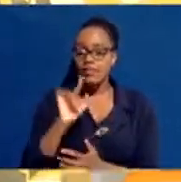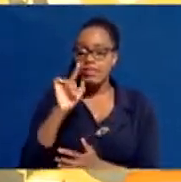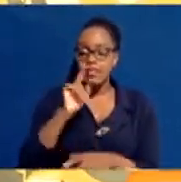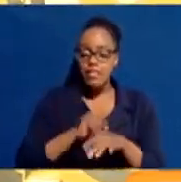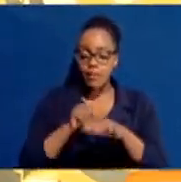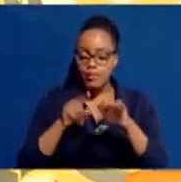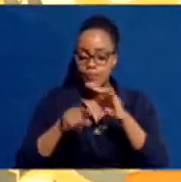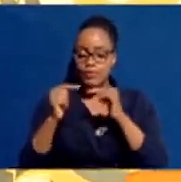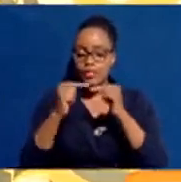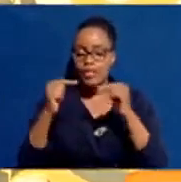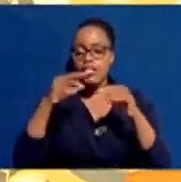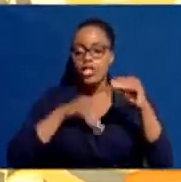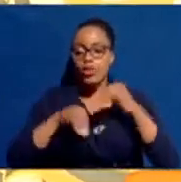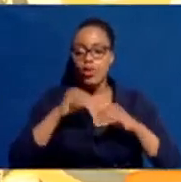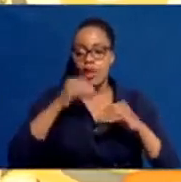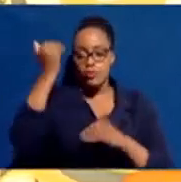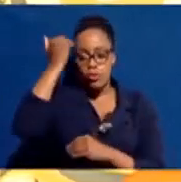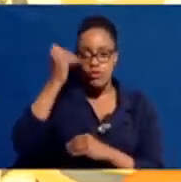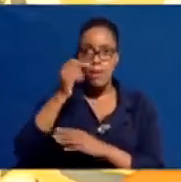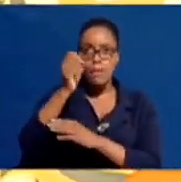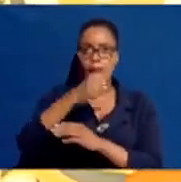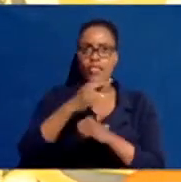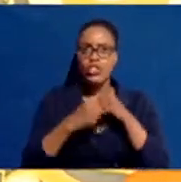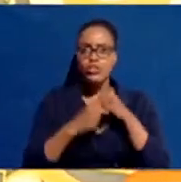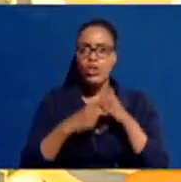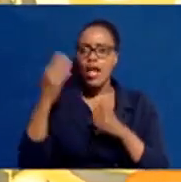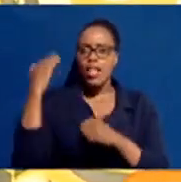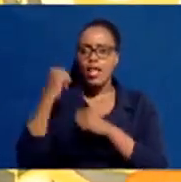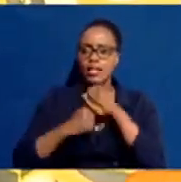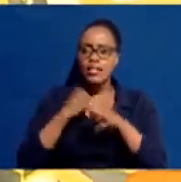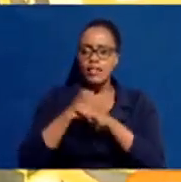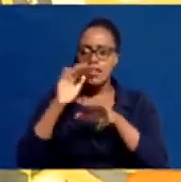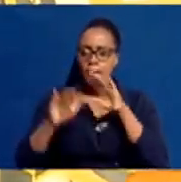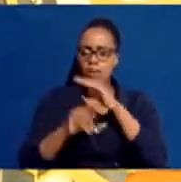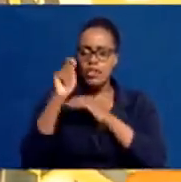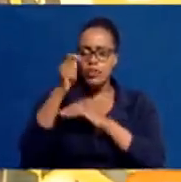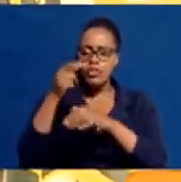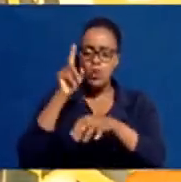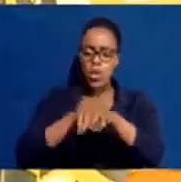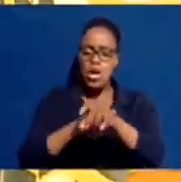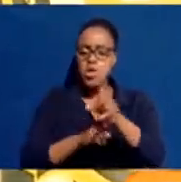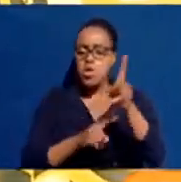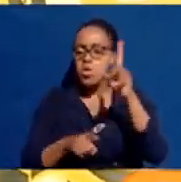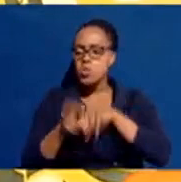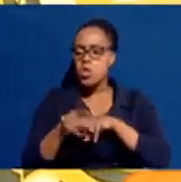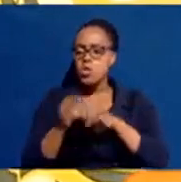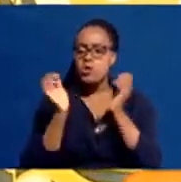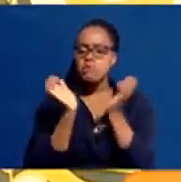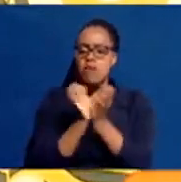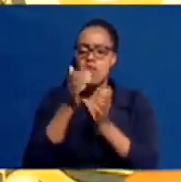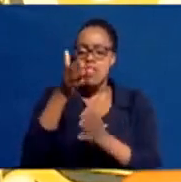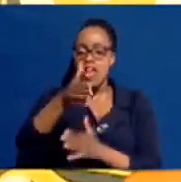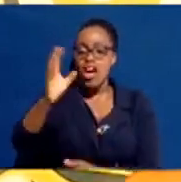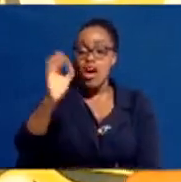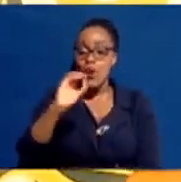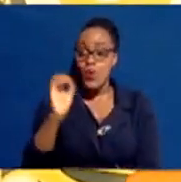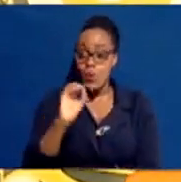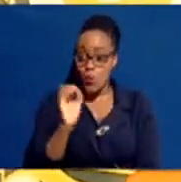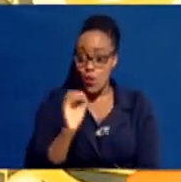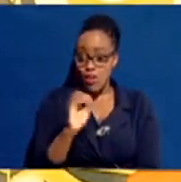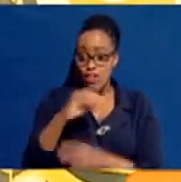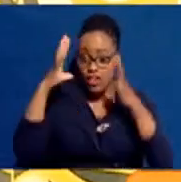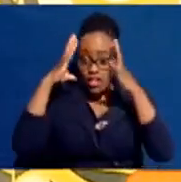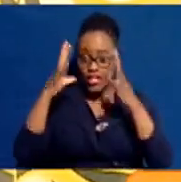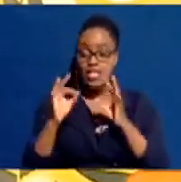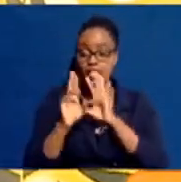at the Anti-Corruption Court in July last year, the Deputy President's hands were in cuffs. But today, he was nowhere to be found, instead choosing